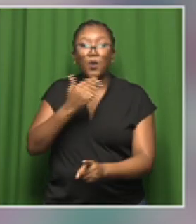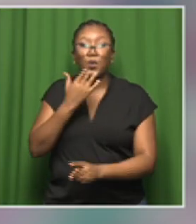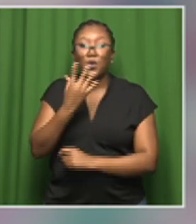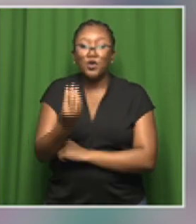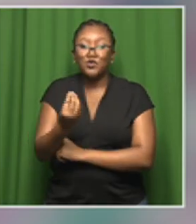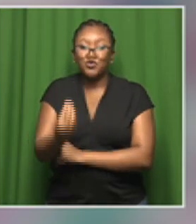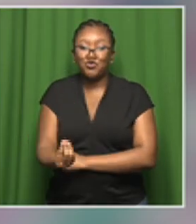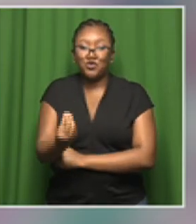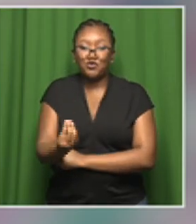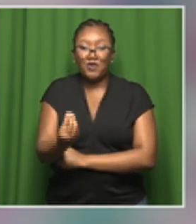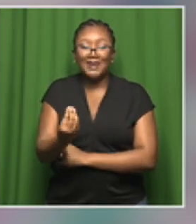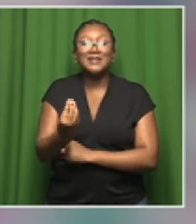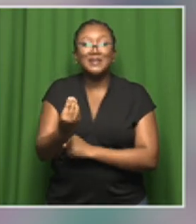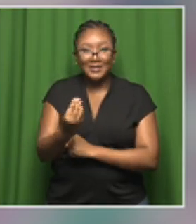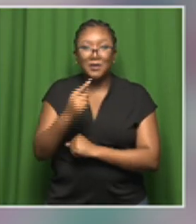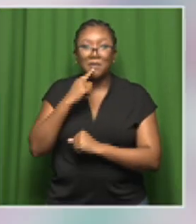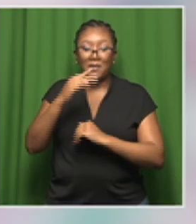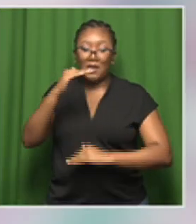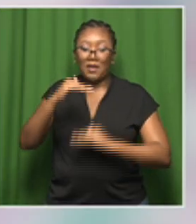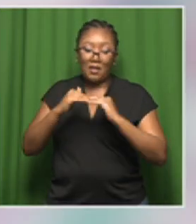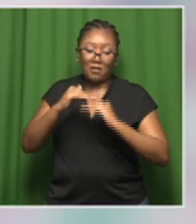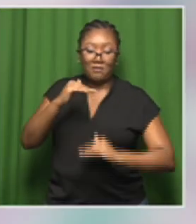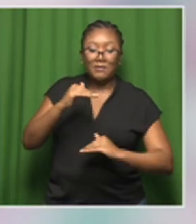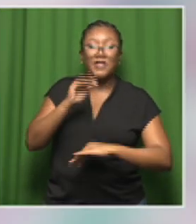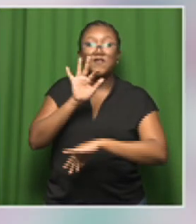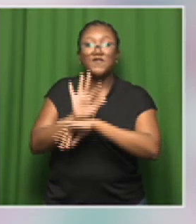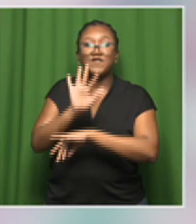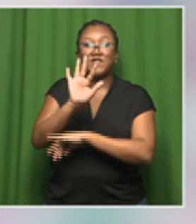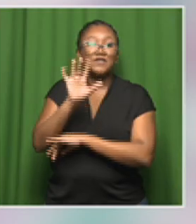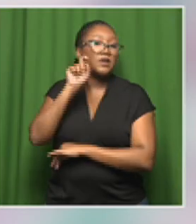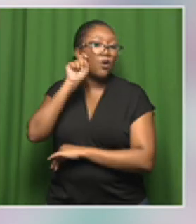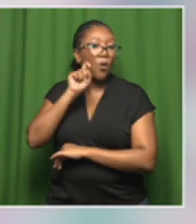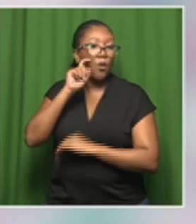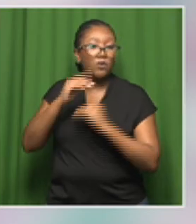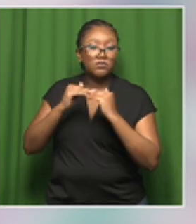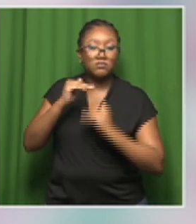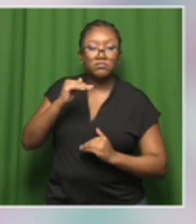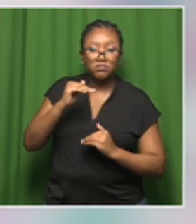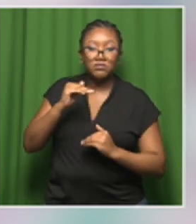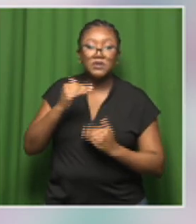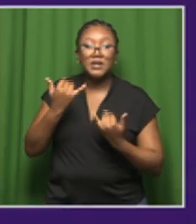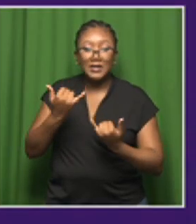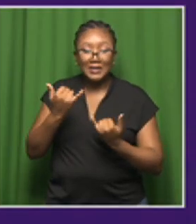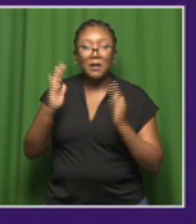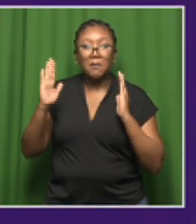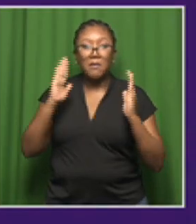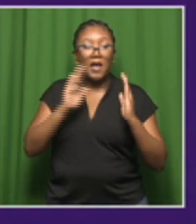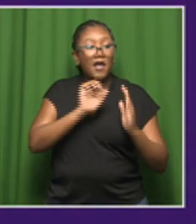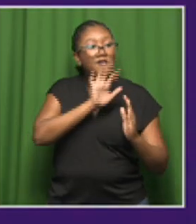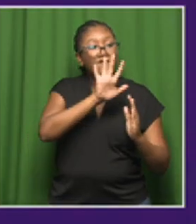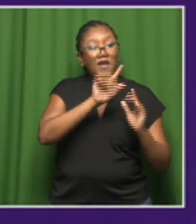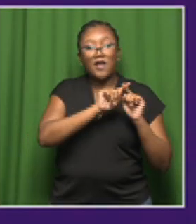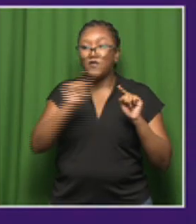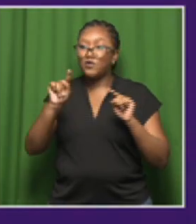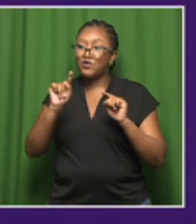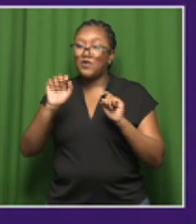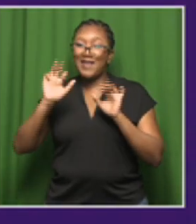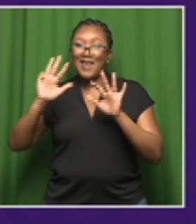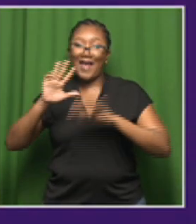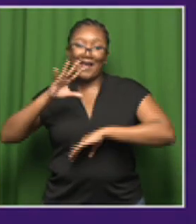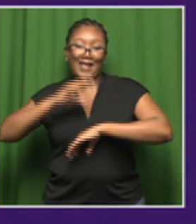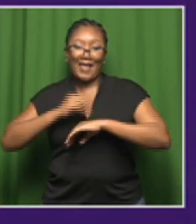the age of 15 to be exact, with the majority occurring in the 5 to 9 year age group. Now, Dr.